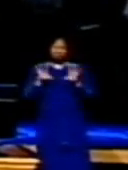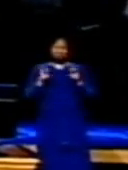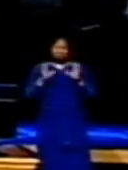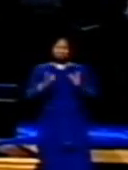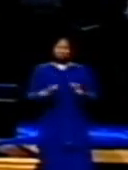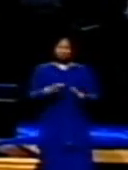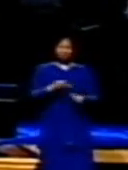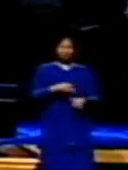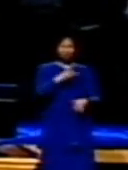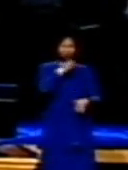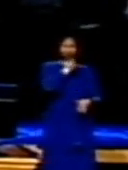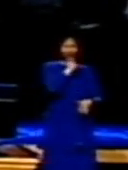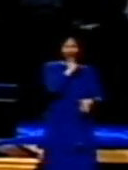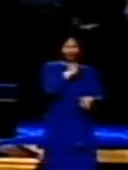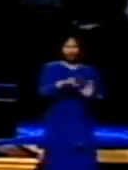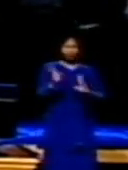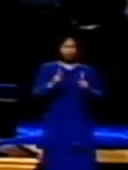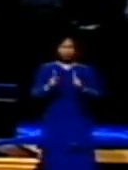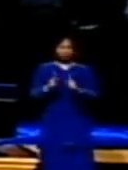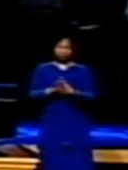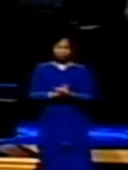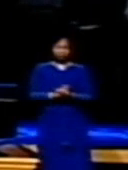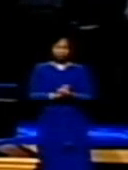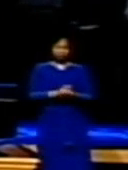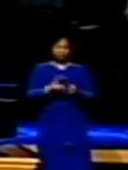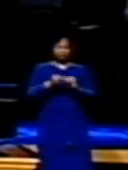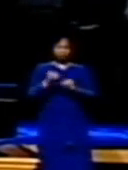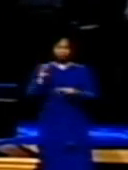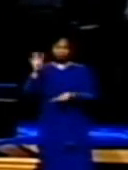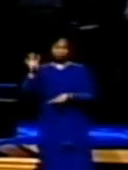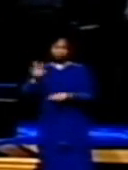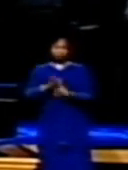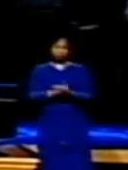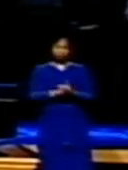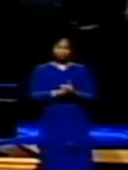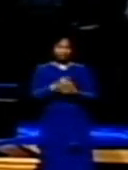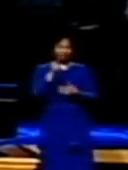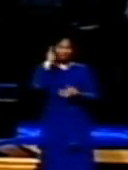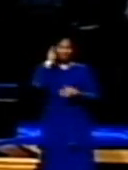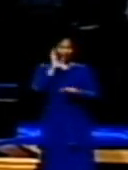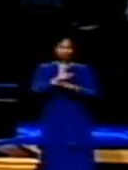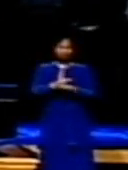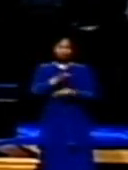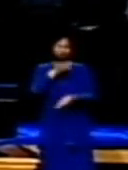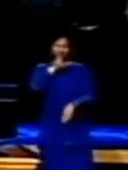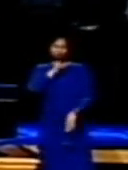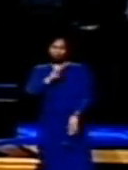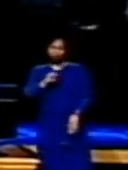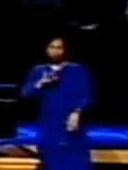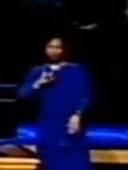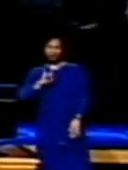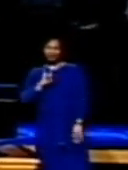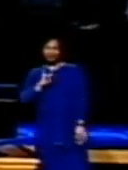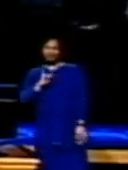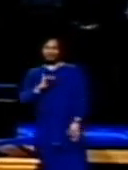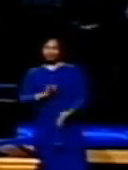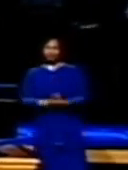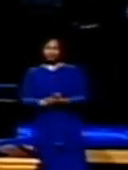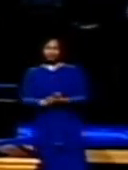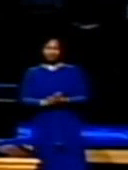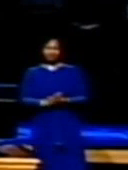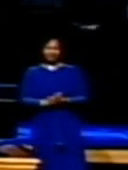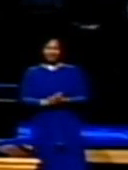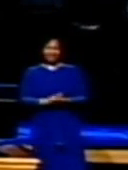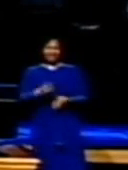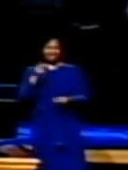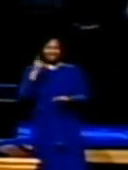and lesbian people. Number four, they think the church is old-fashioned. They think